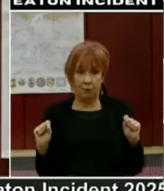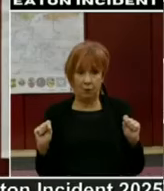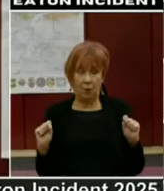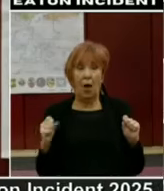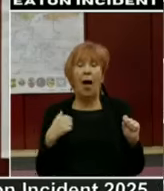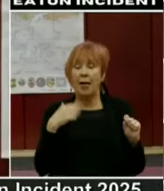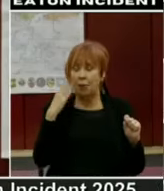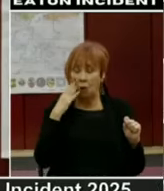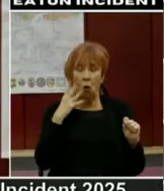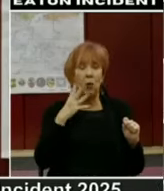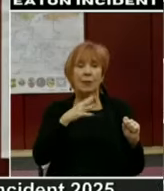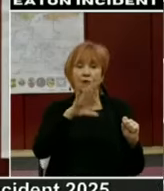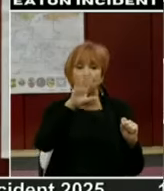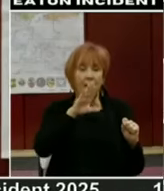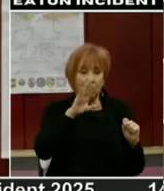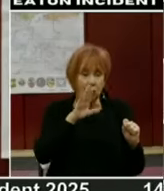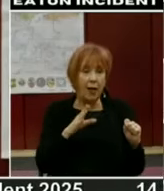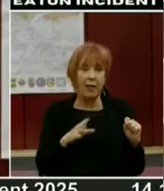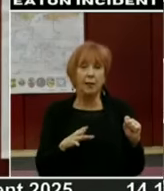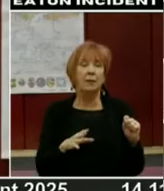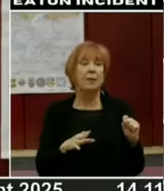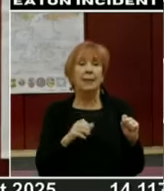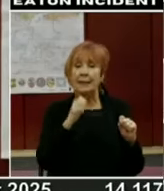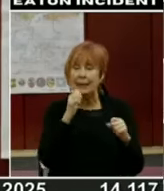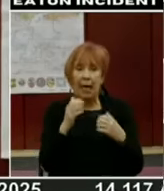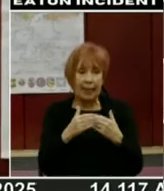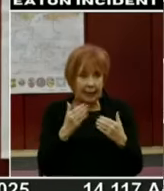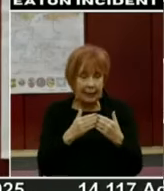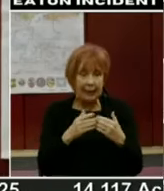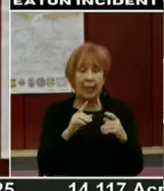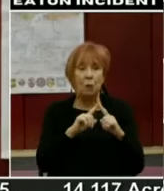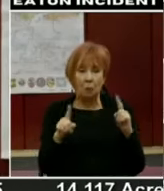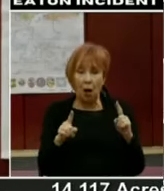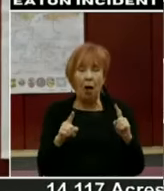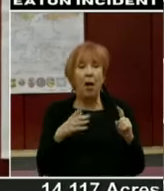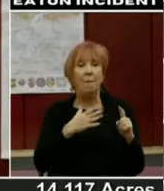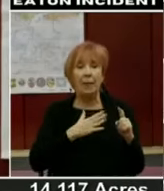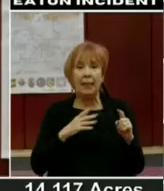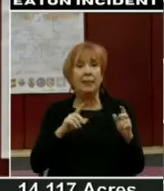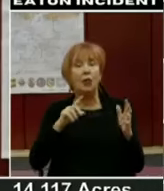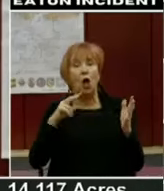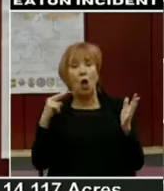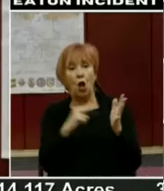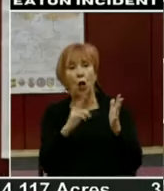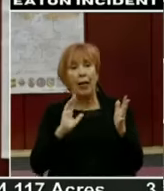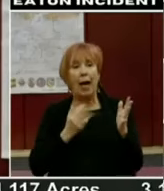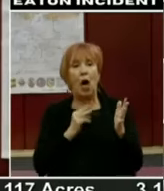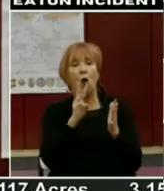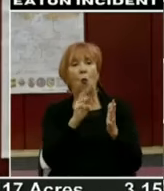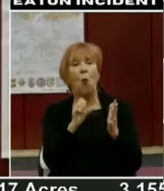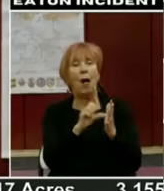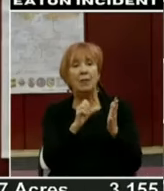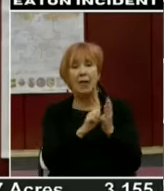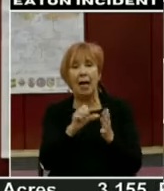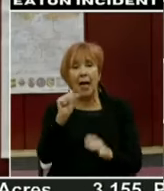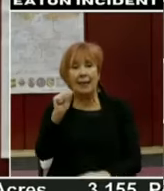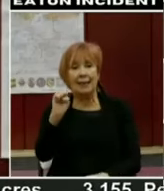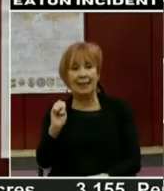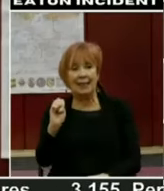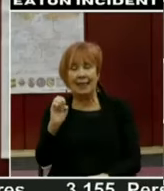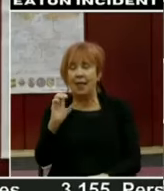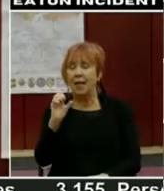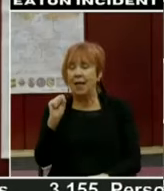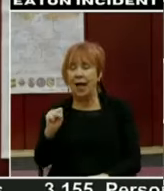of you to please stay safe. Continue to check sce.com, where we will provide the latest information concerning any